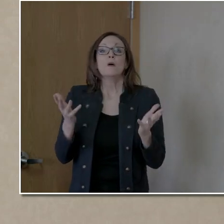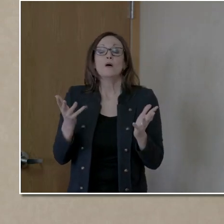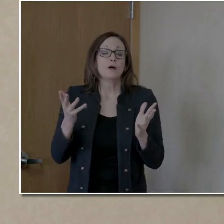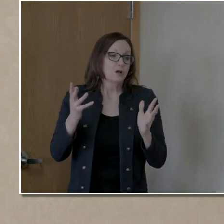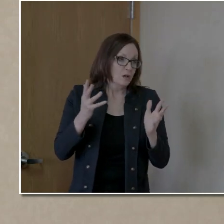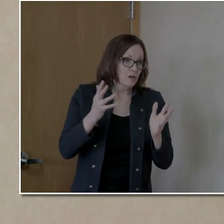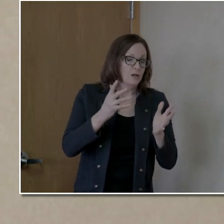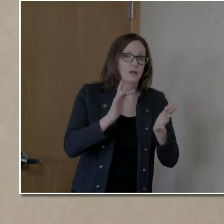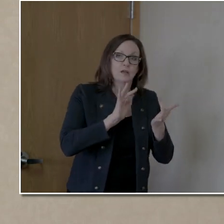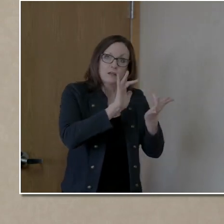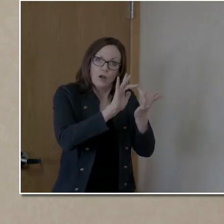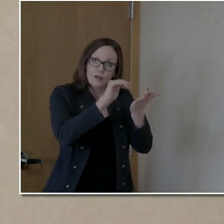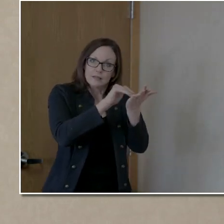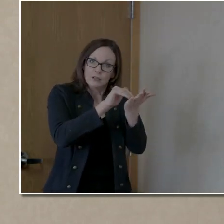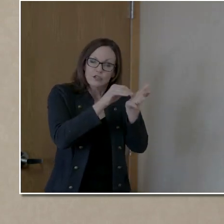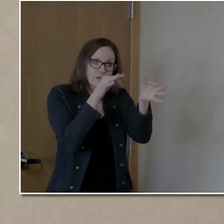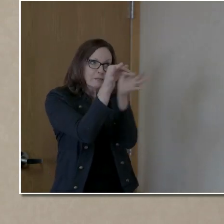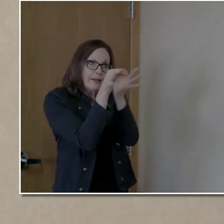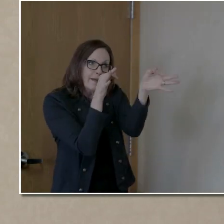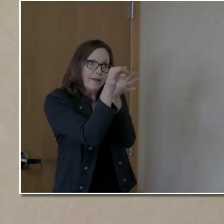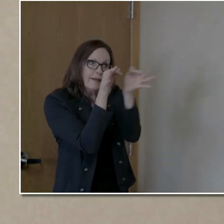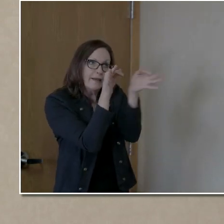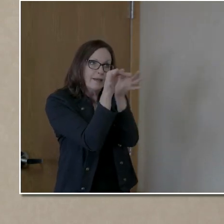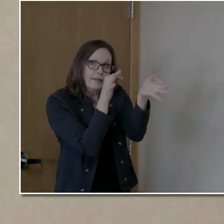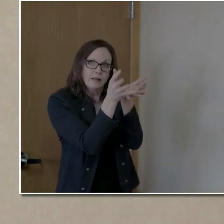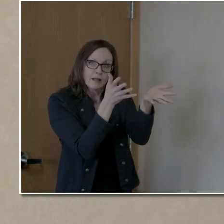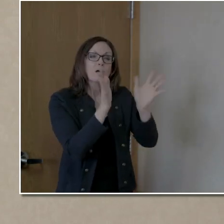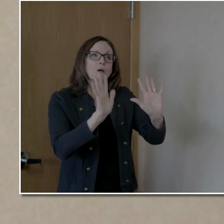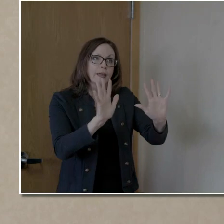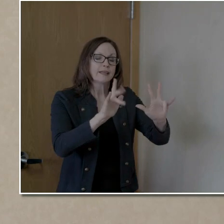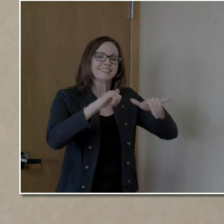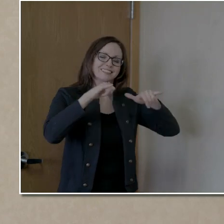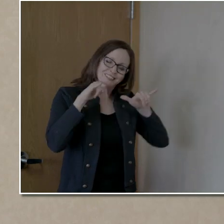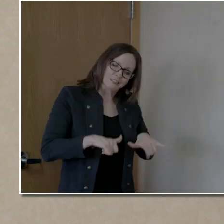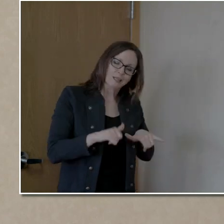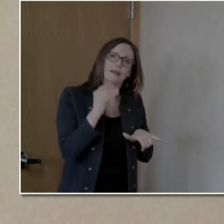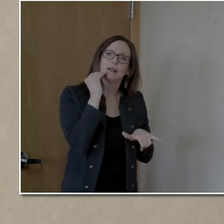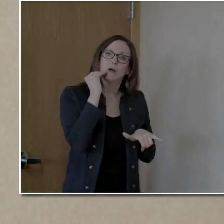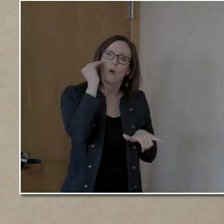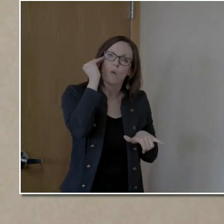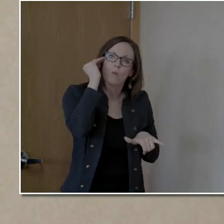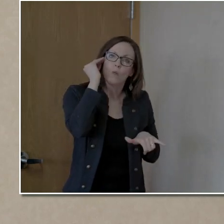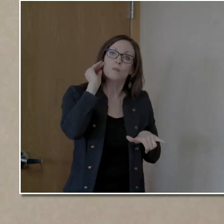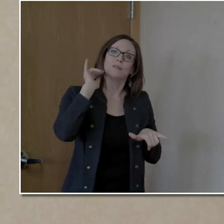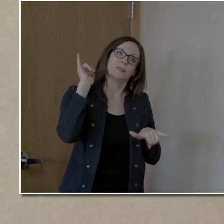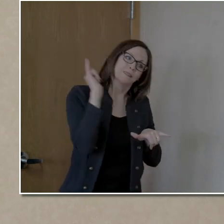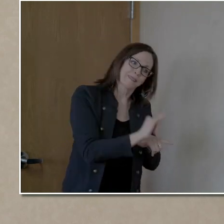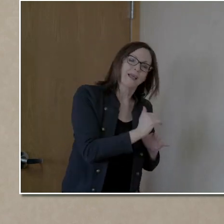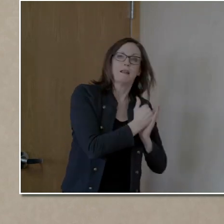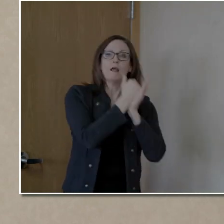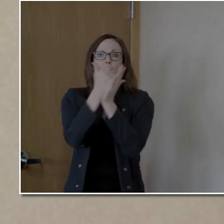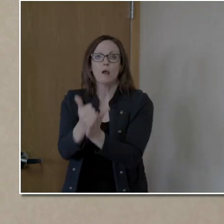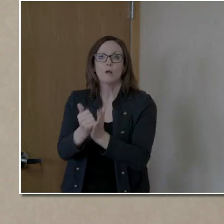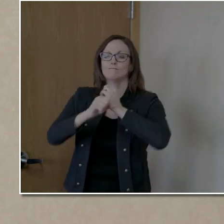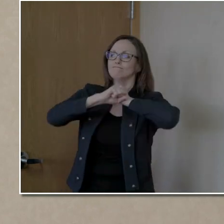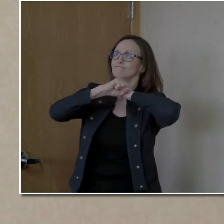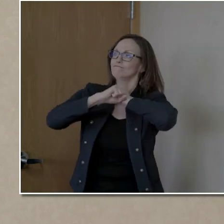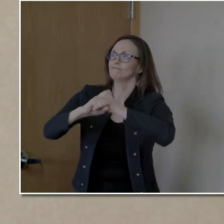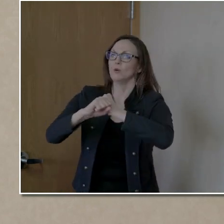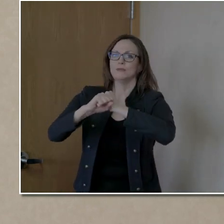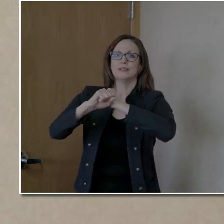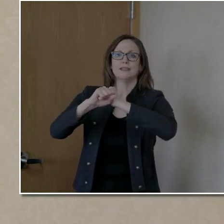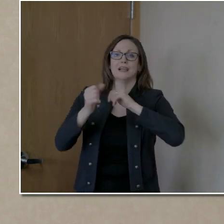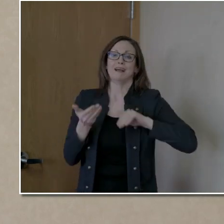their close contacts to stay home as well. So it's a real mind shift for our physicians, and